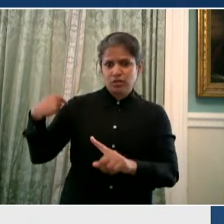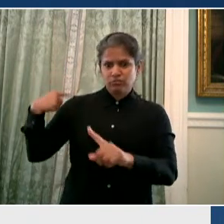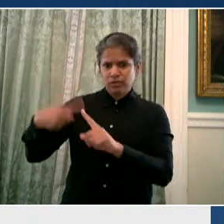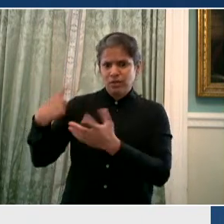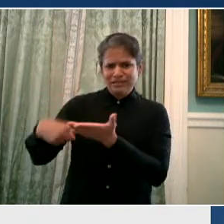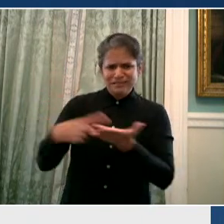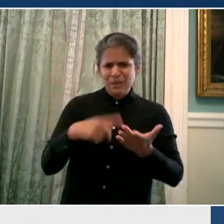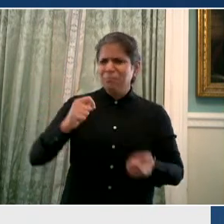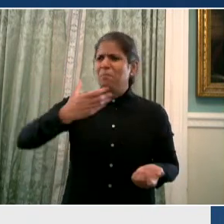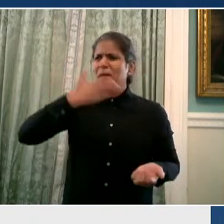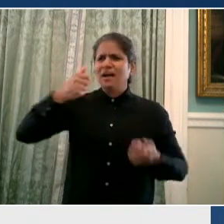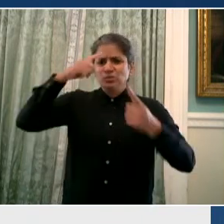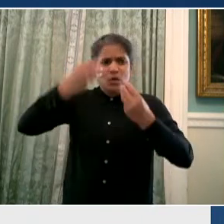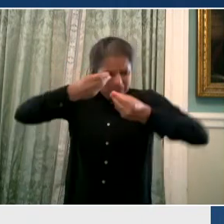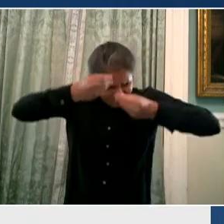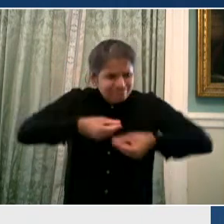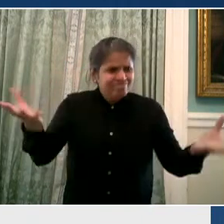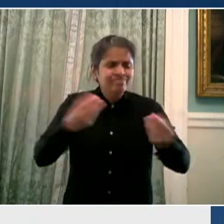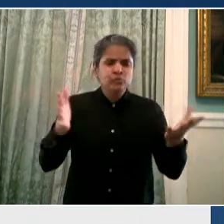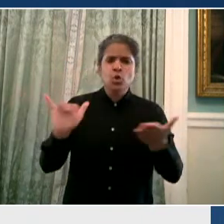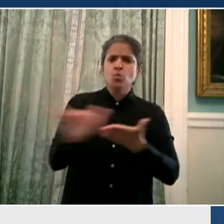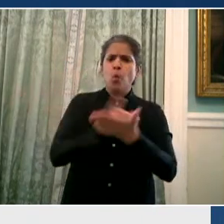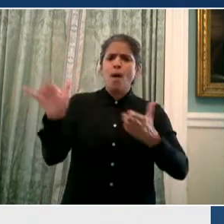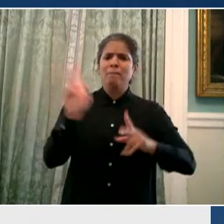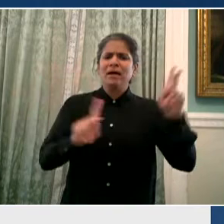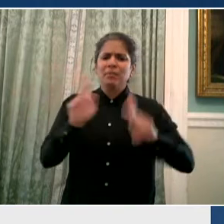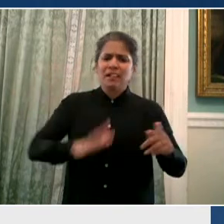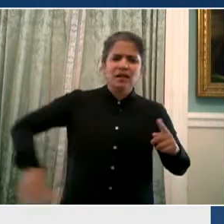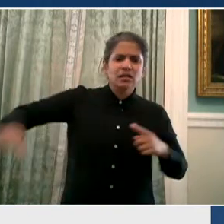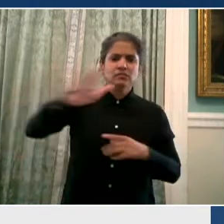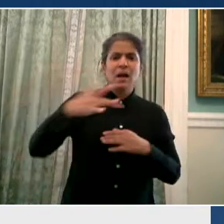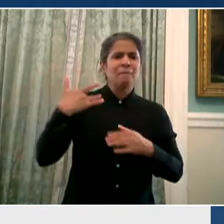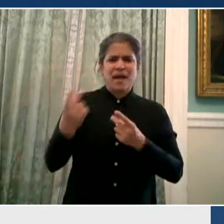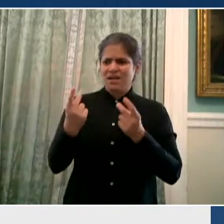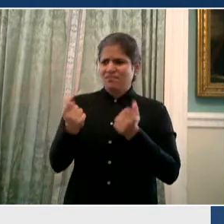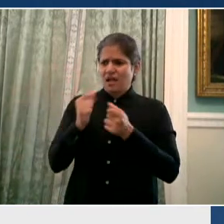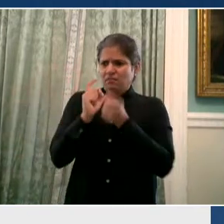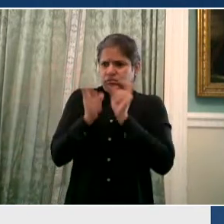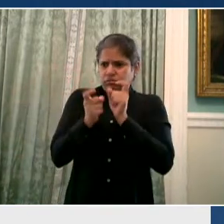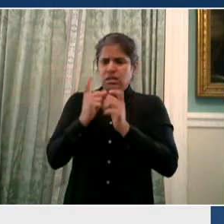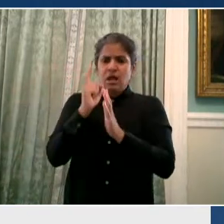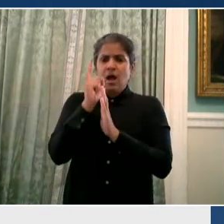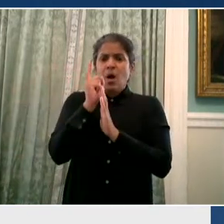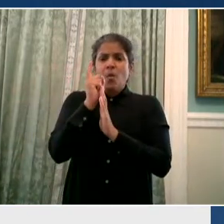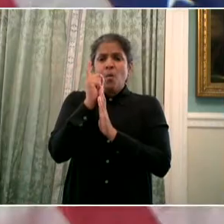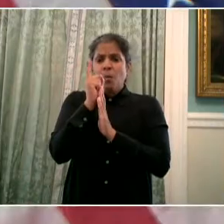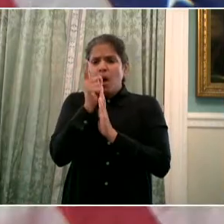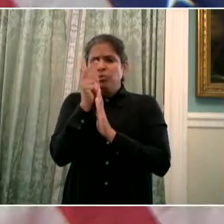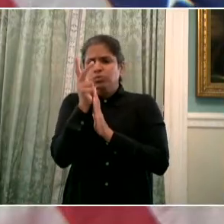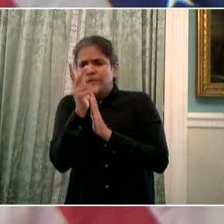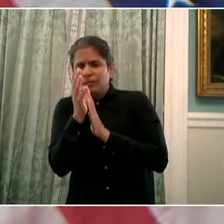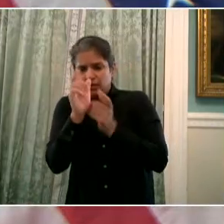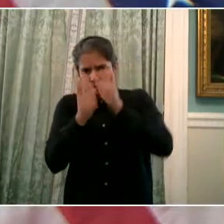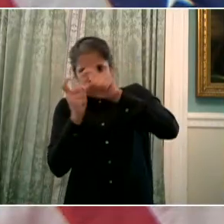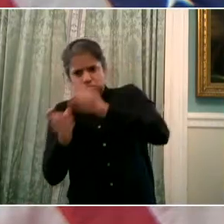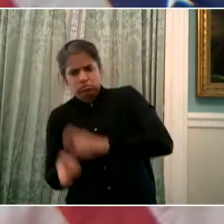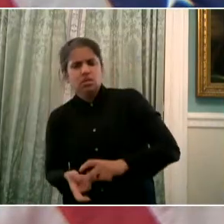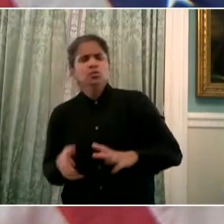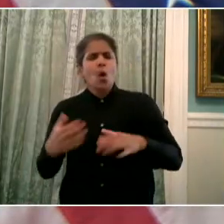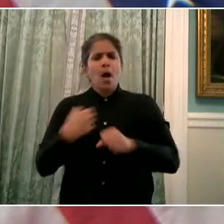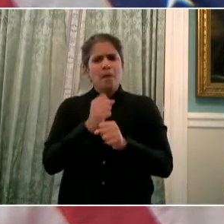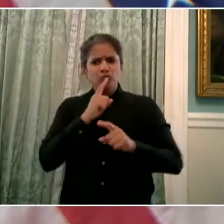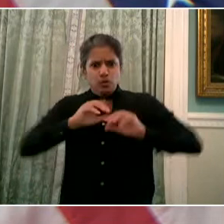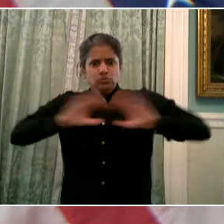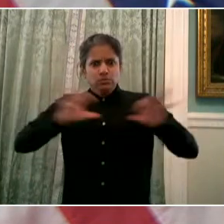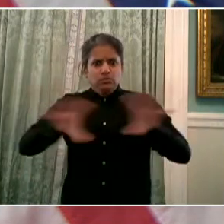very difficult to predict and forecast air quality and smoke. Generally, the forecast only goes